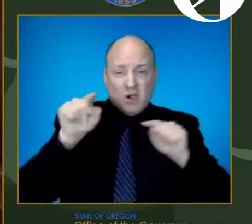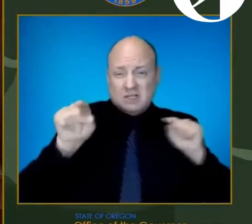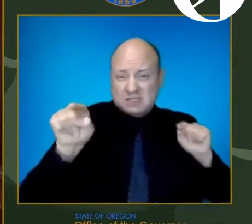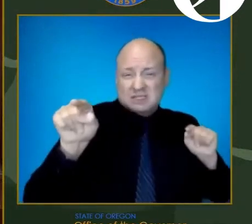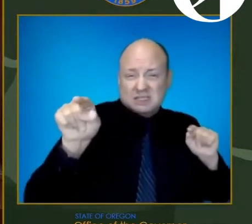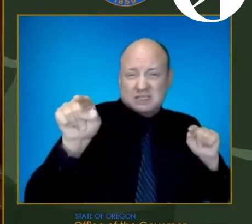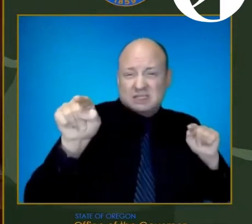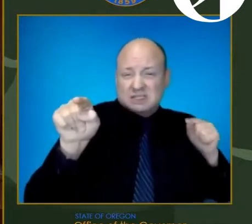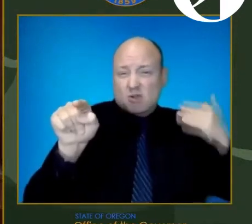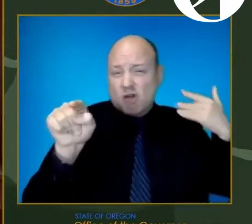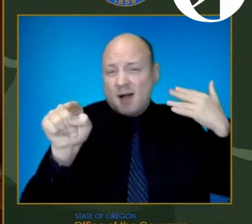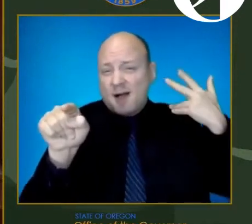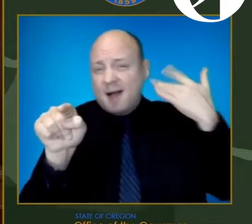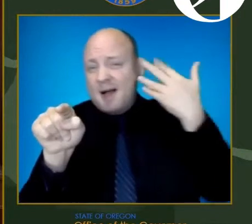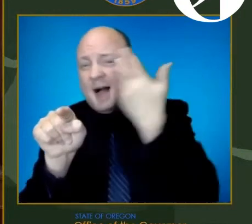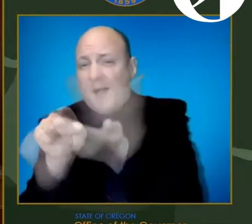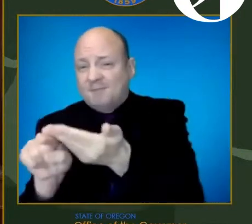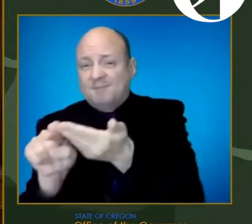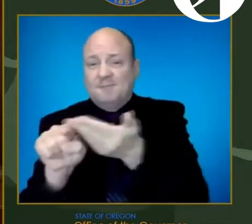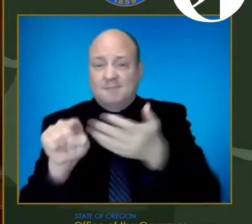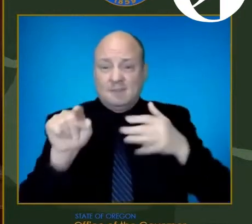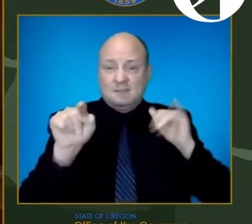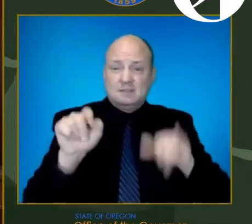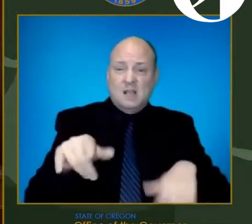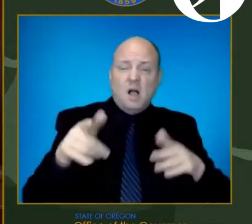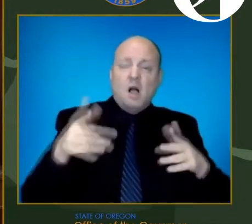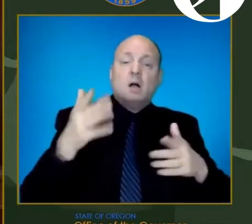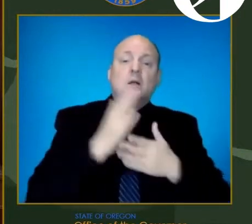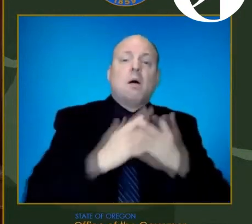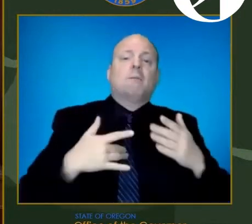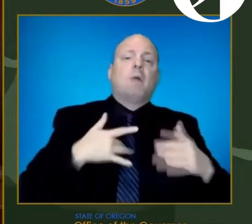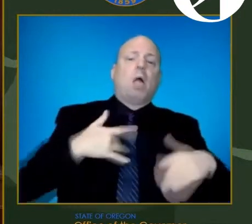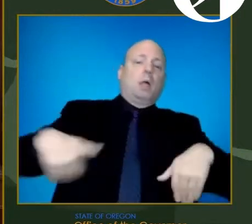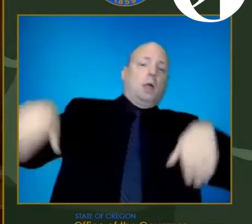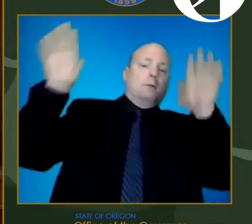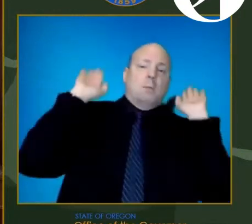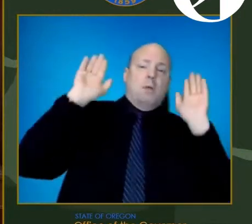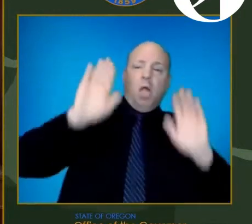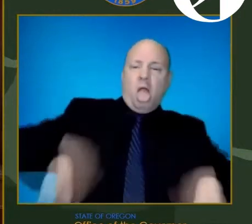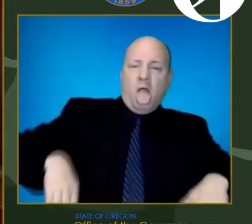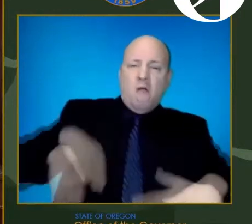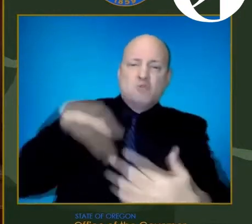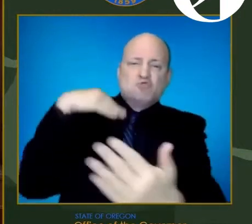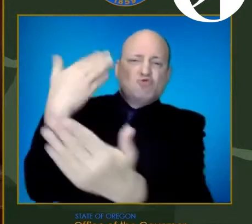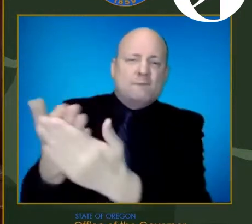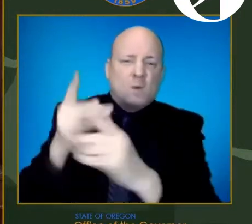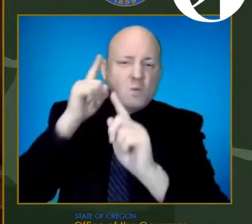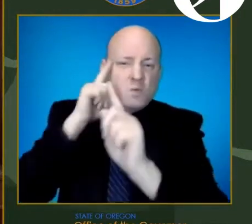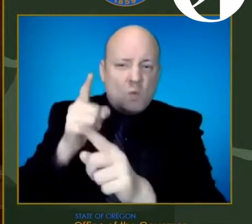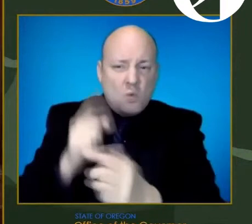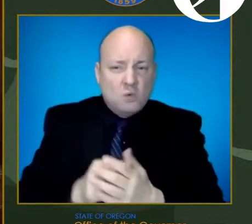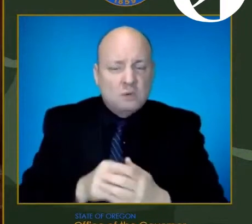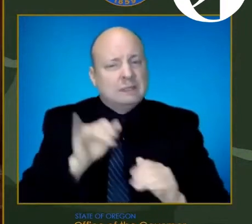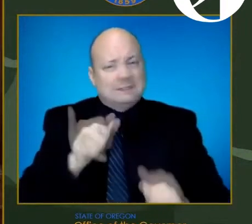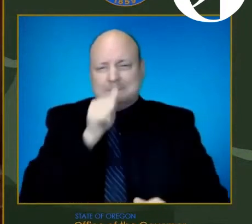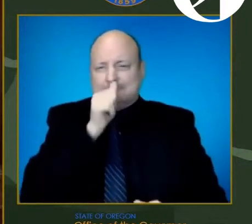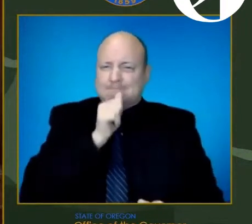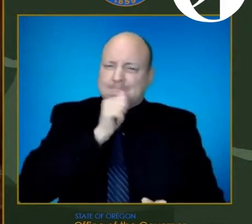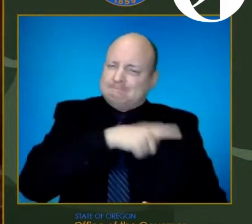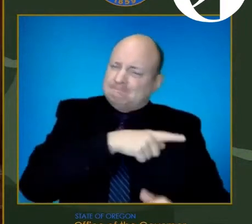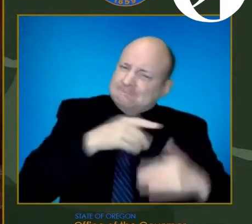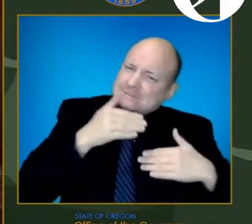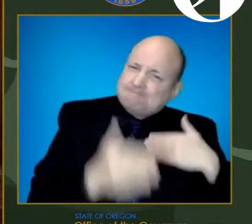keep going, you take one more step. And even when you're close to the finish